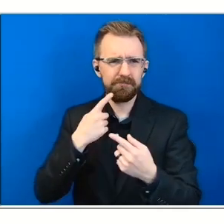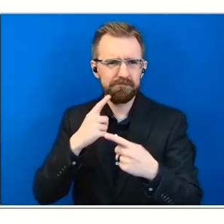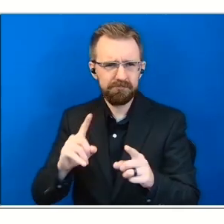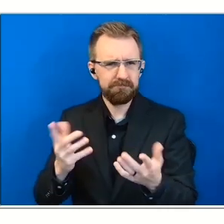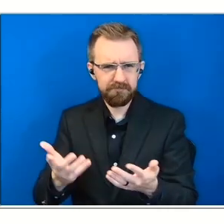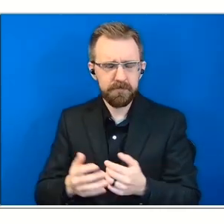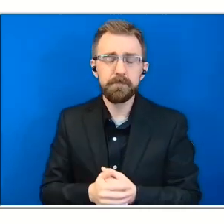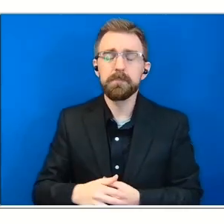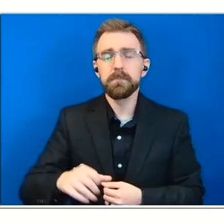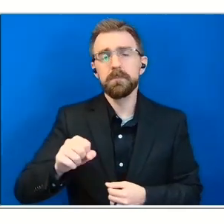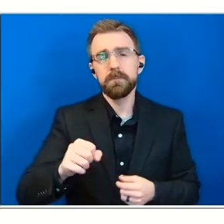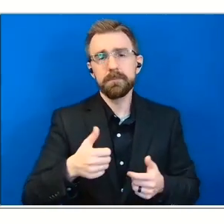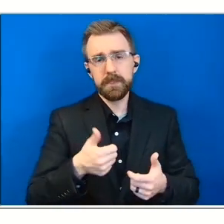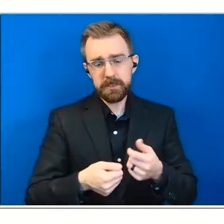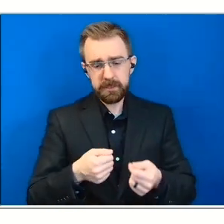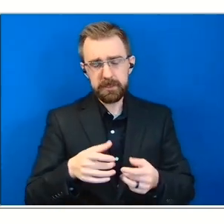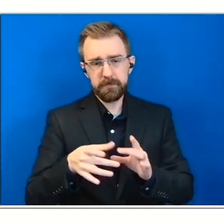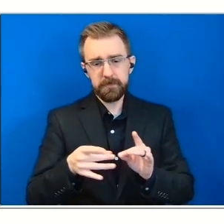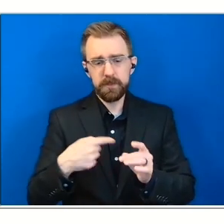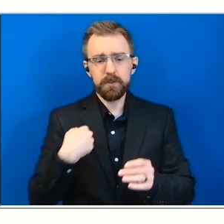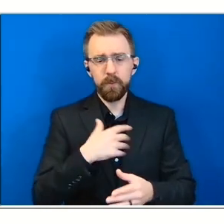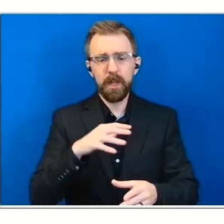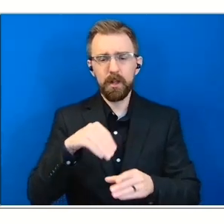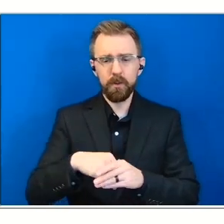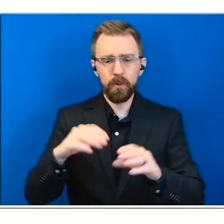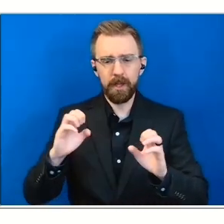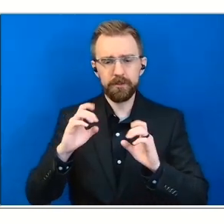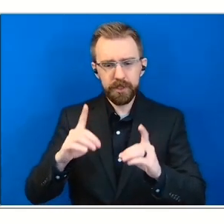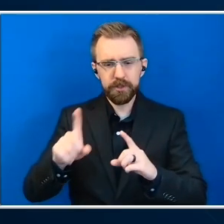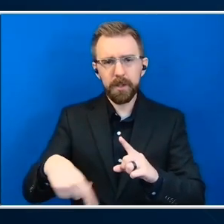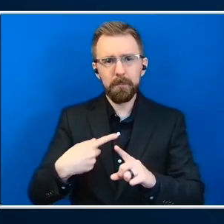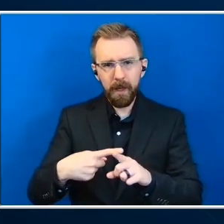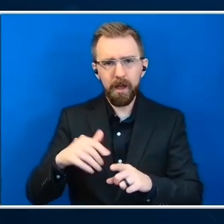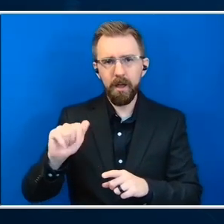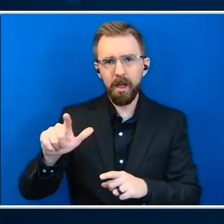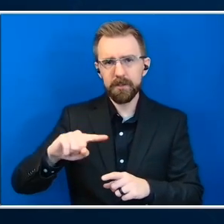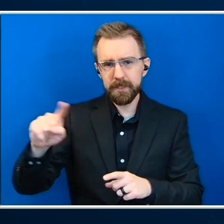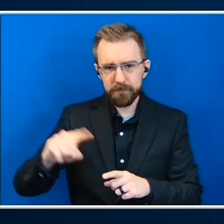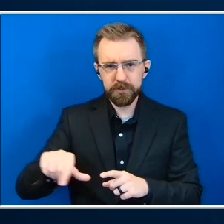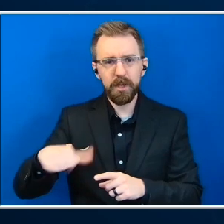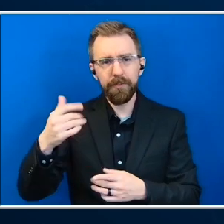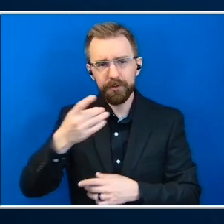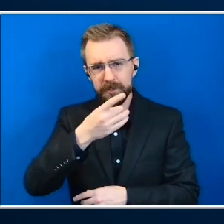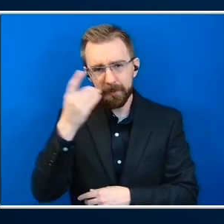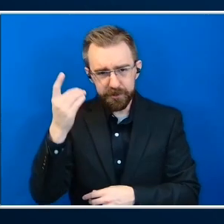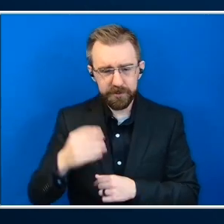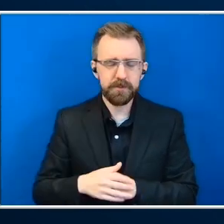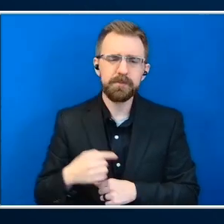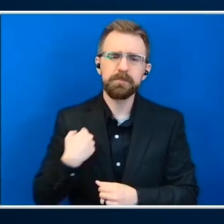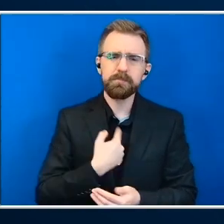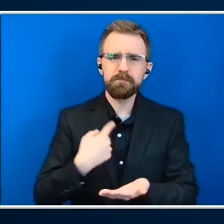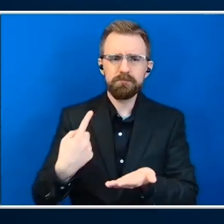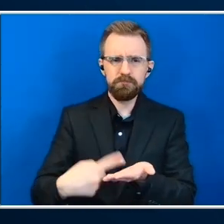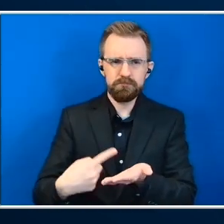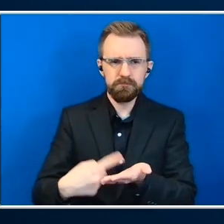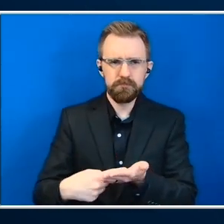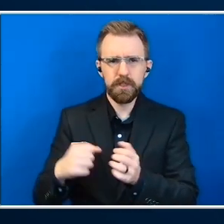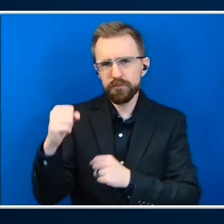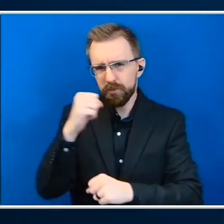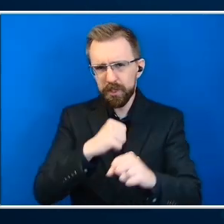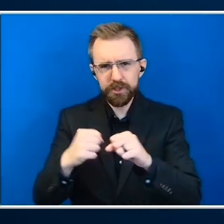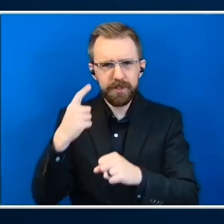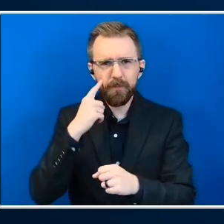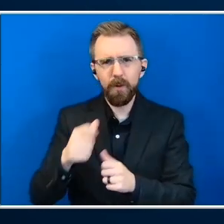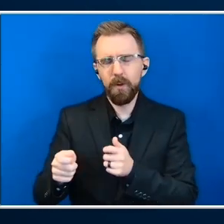messages, we include education about Alzheimer's and other dementias. We talk about strategies for coping with